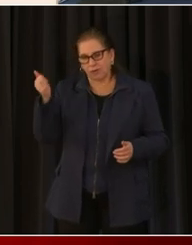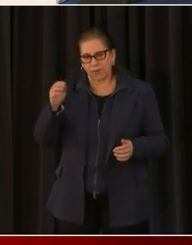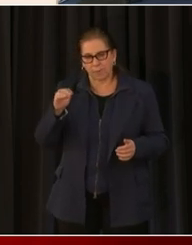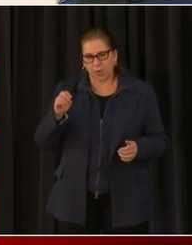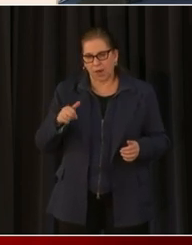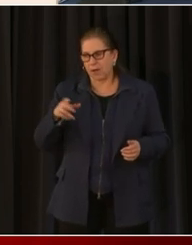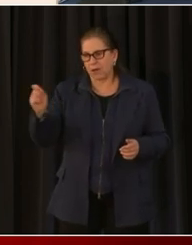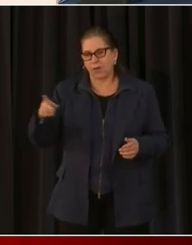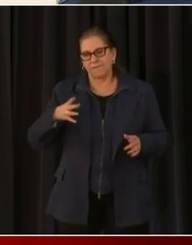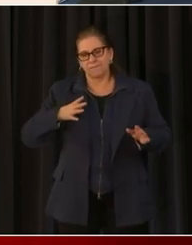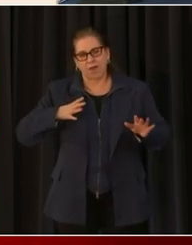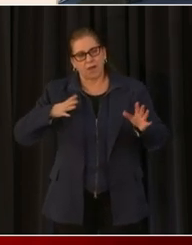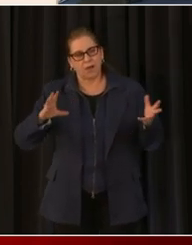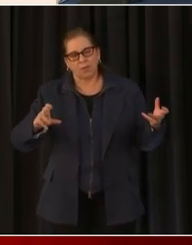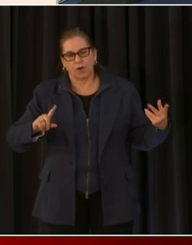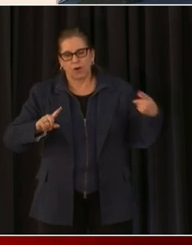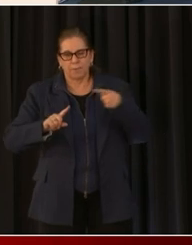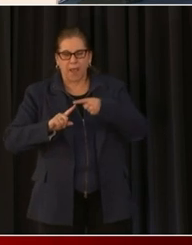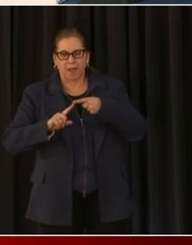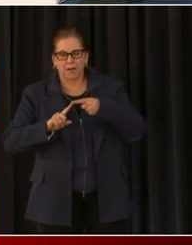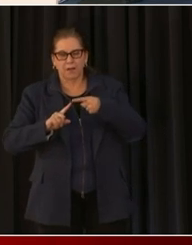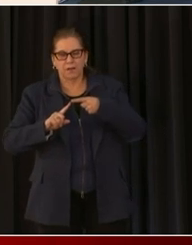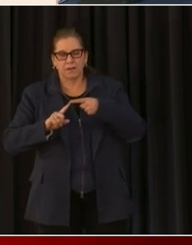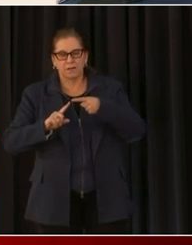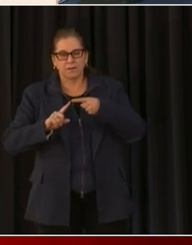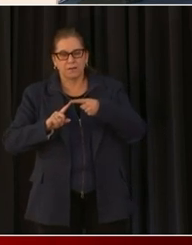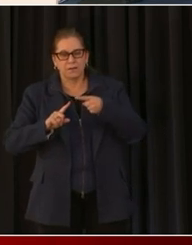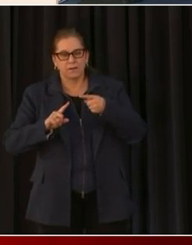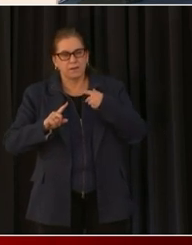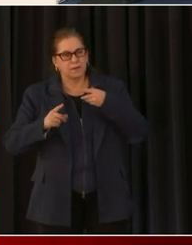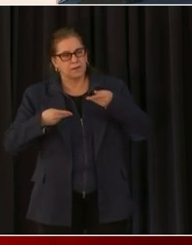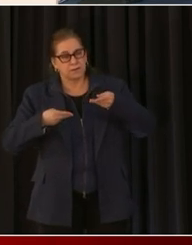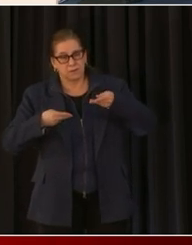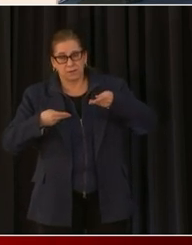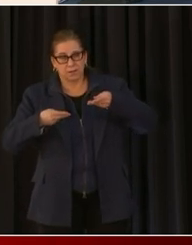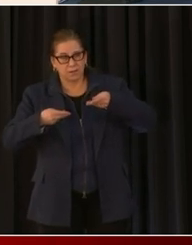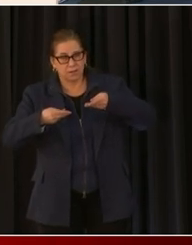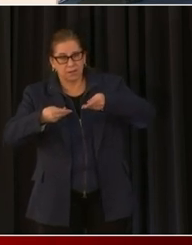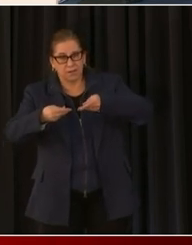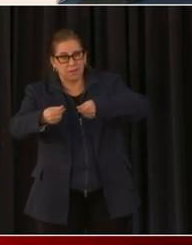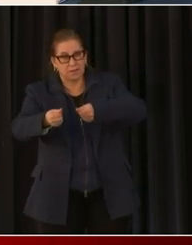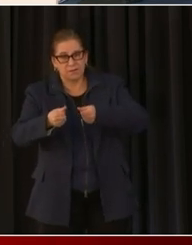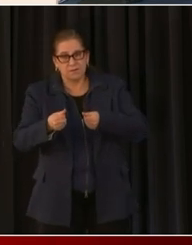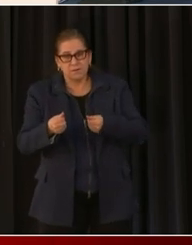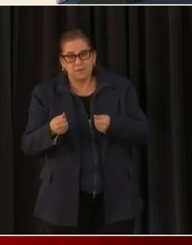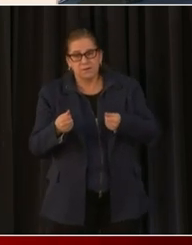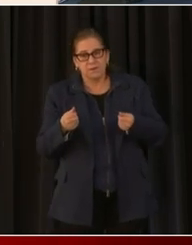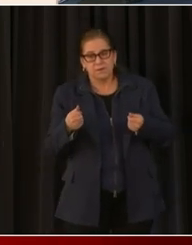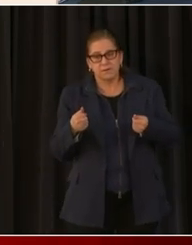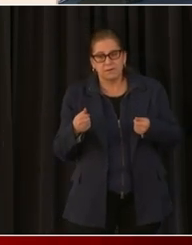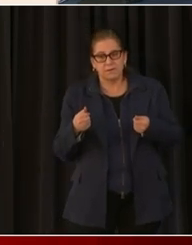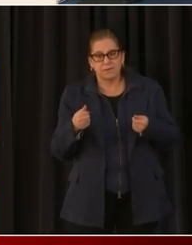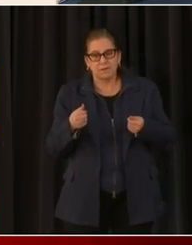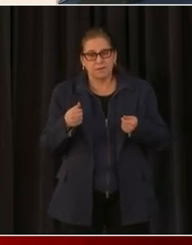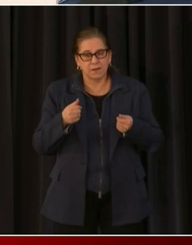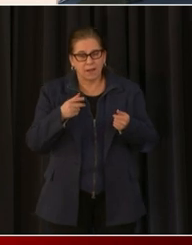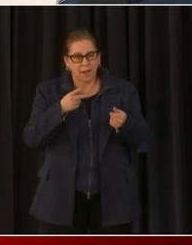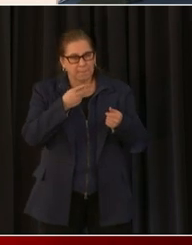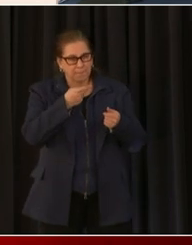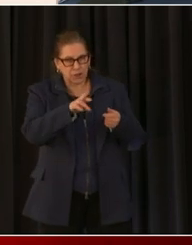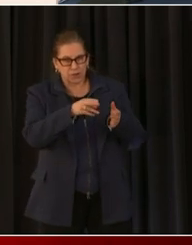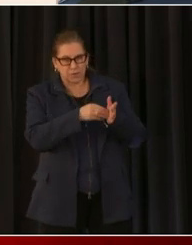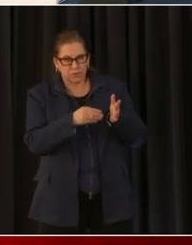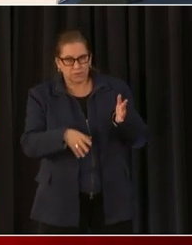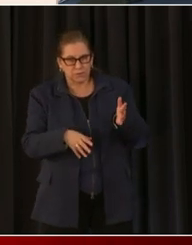to the very first technical question, how much of this relies on, the spending of this relies on what the per pupil spending will be? And when can